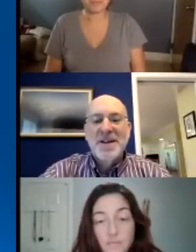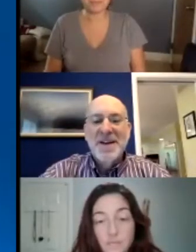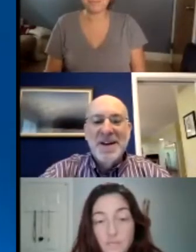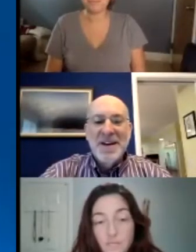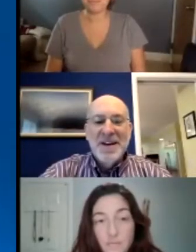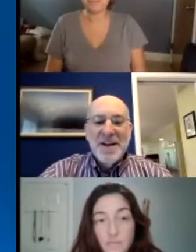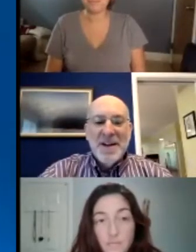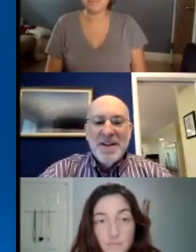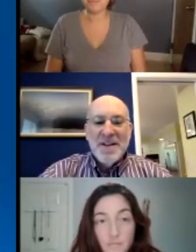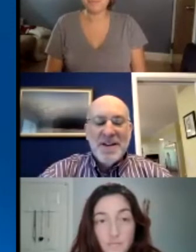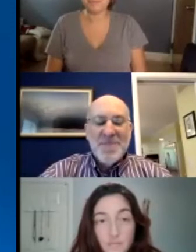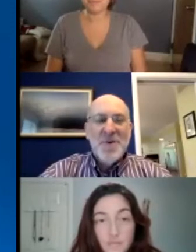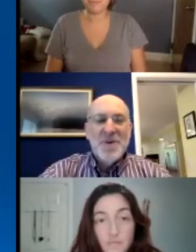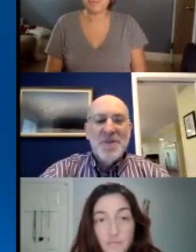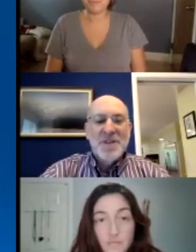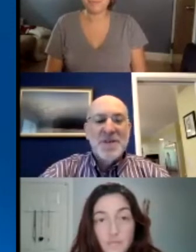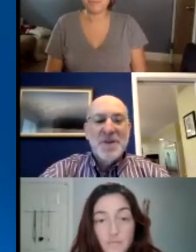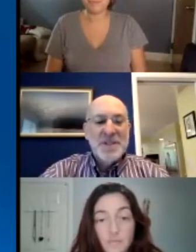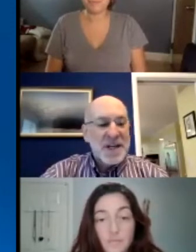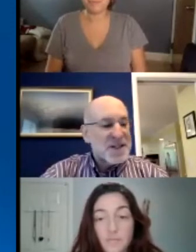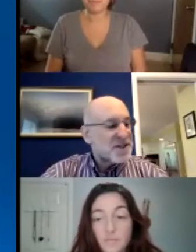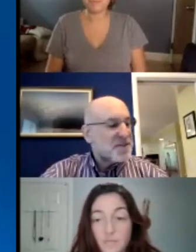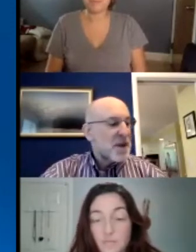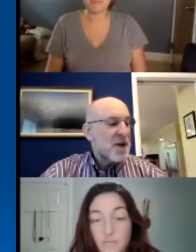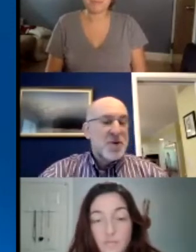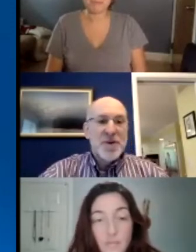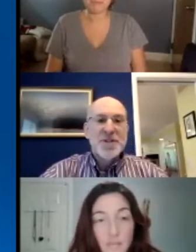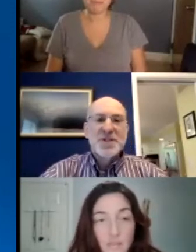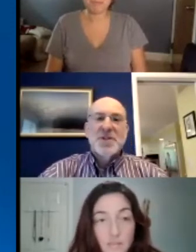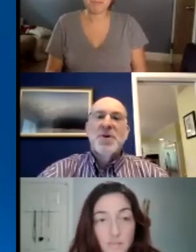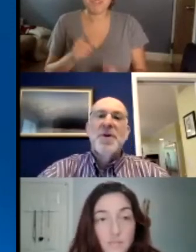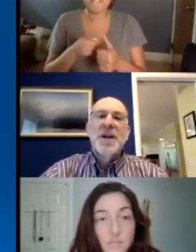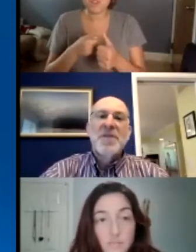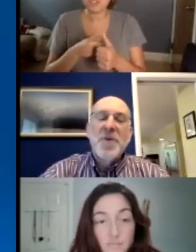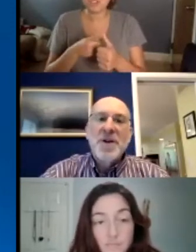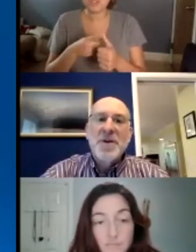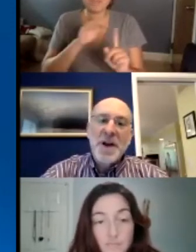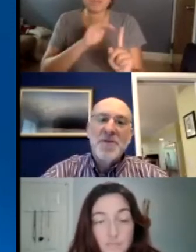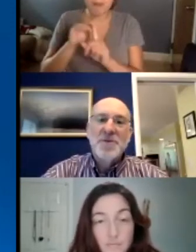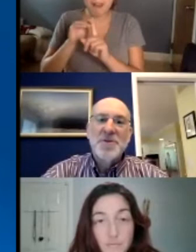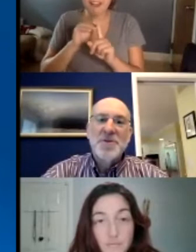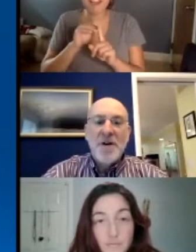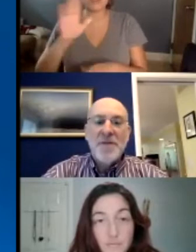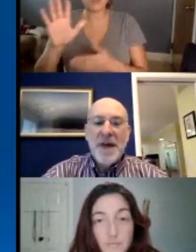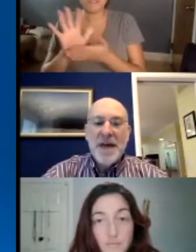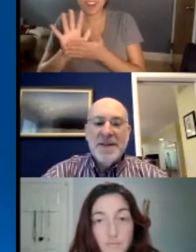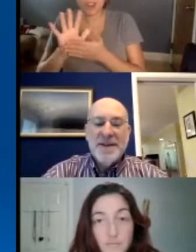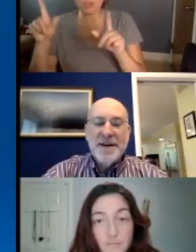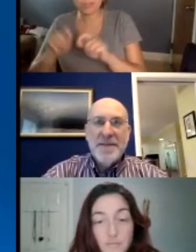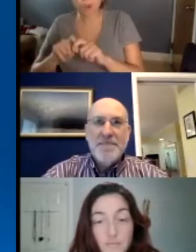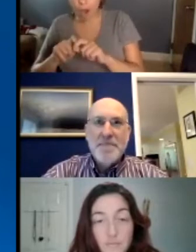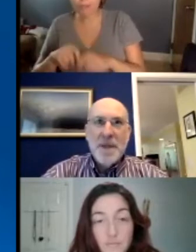that are important for these presentations. So first, just want to remind everyone your microphones are off